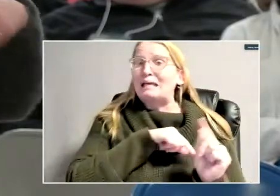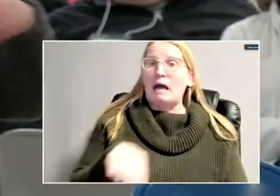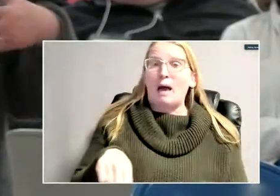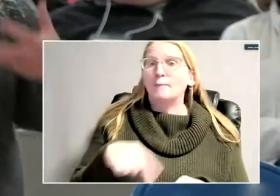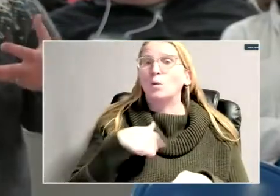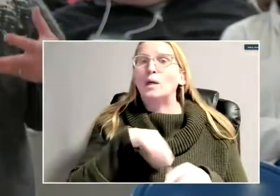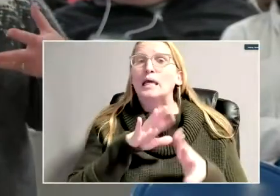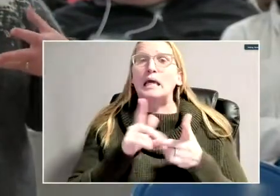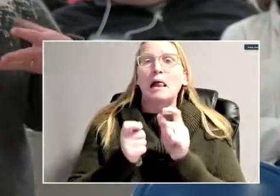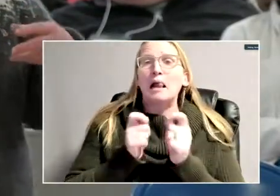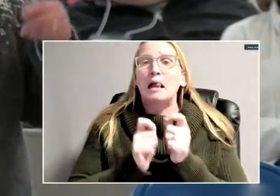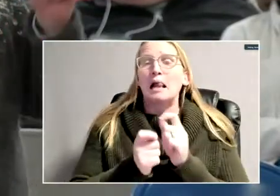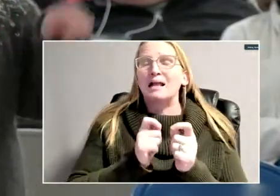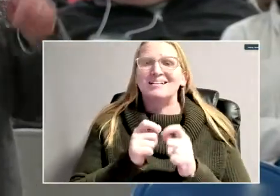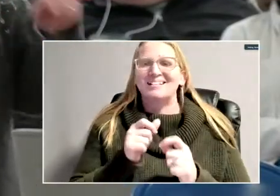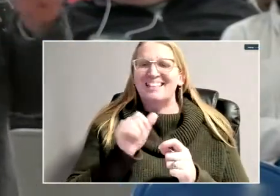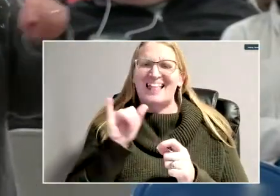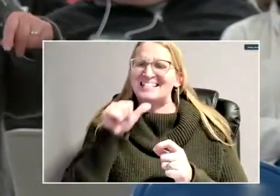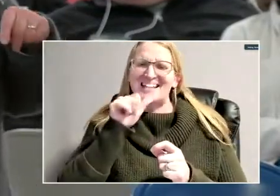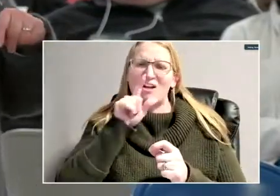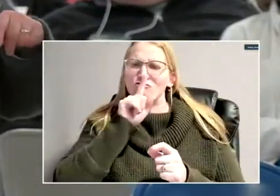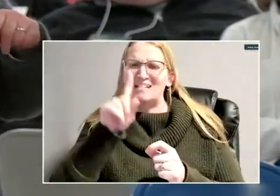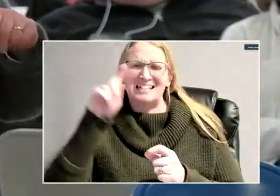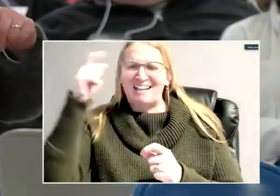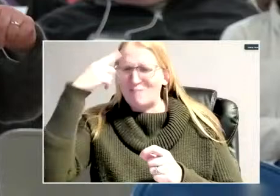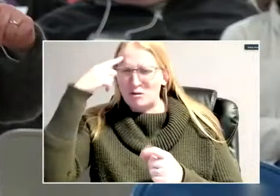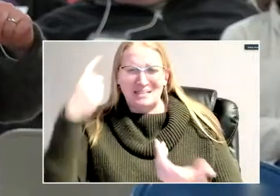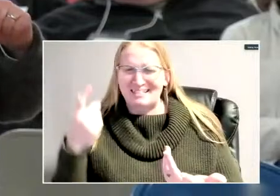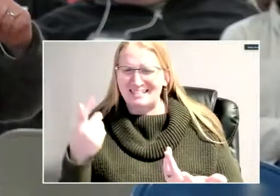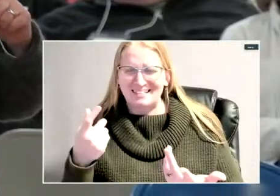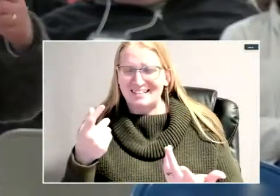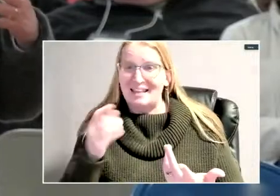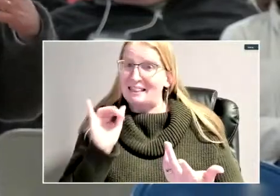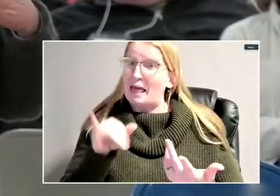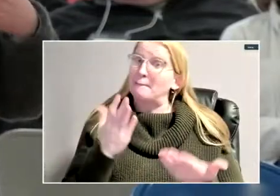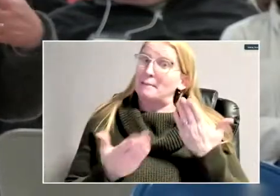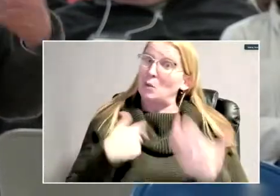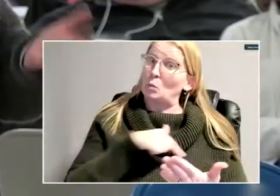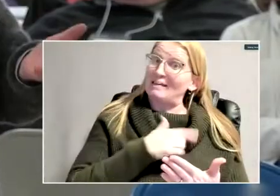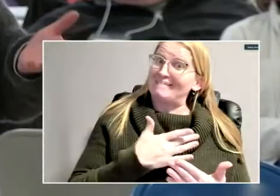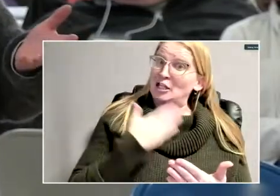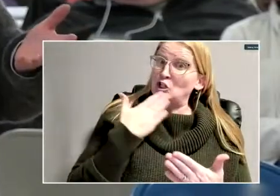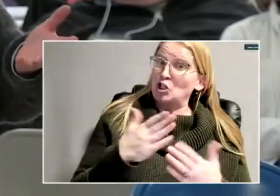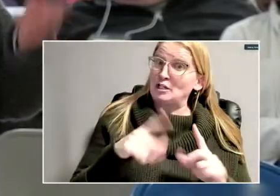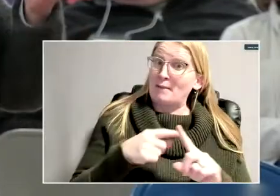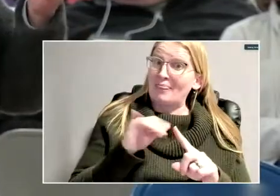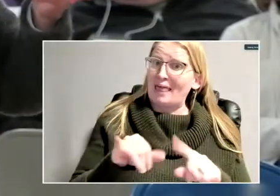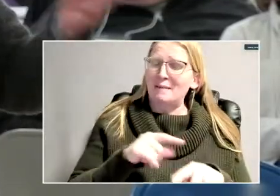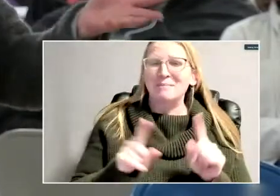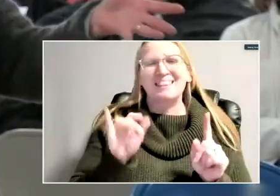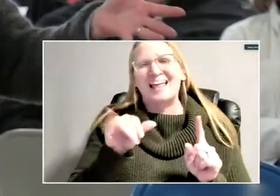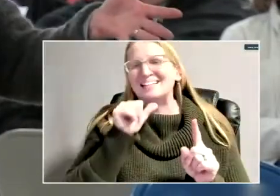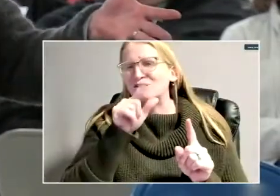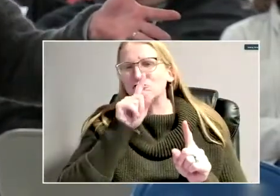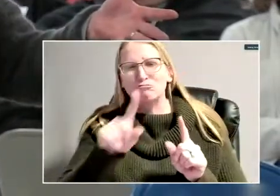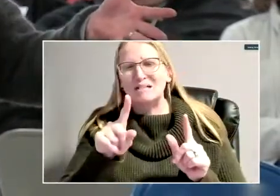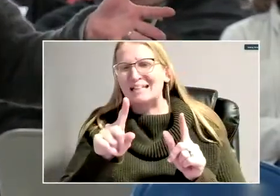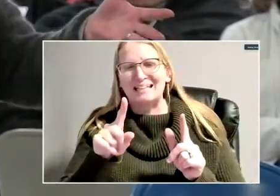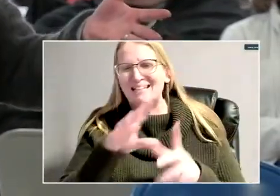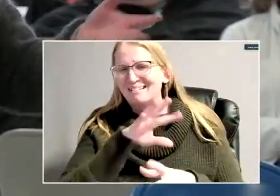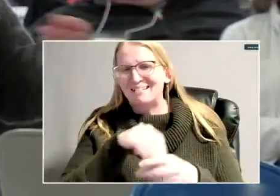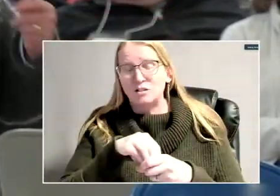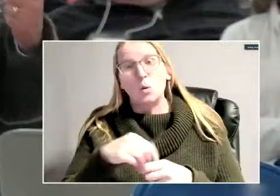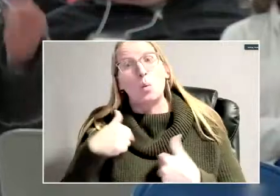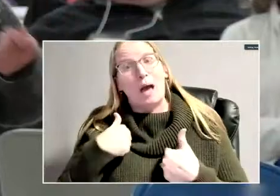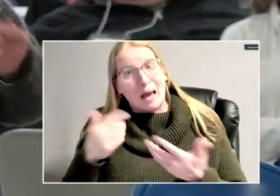we may feel good about it but that's not really the way this system works and so I would urge people to get involved in the charter